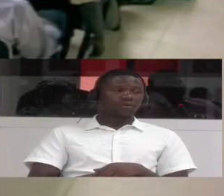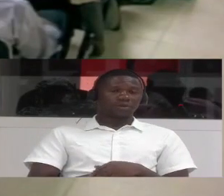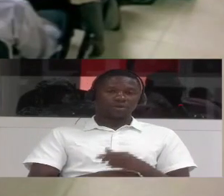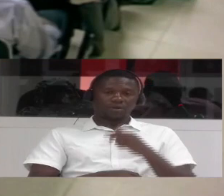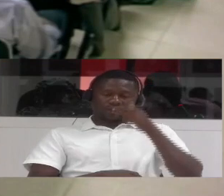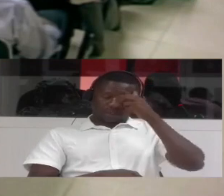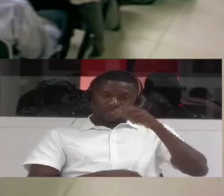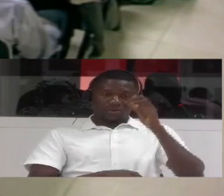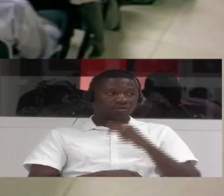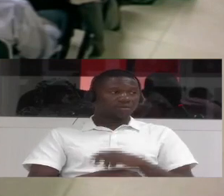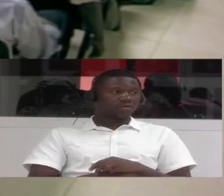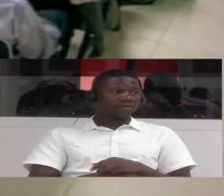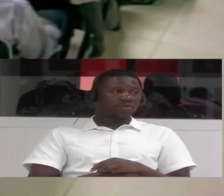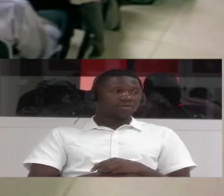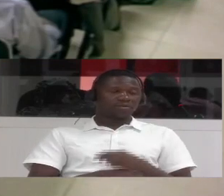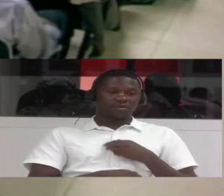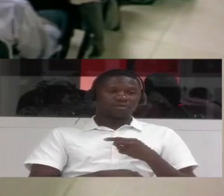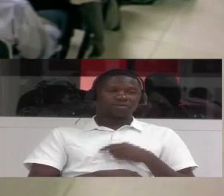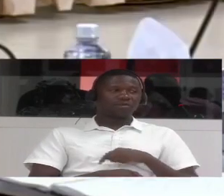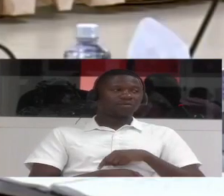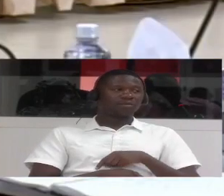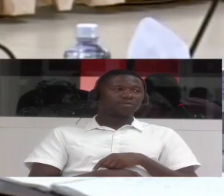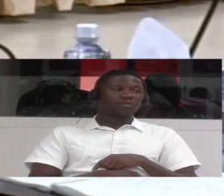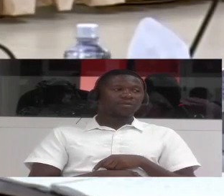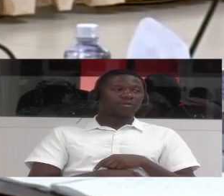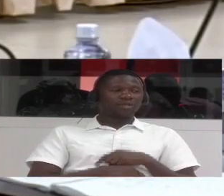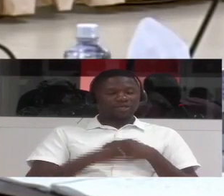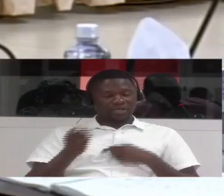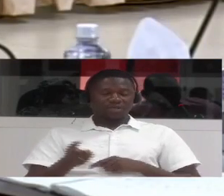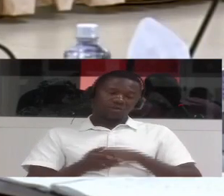Thank you. I'm going to go from right to left to my Commissioner Carr.